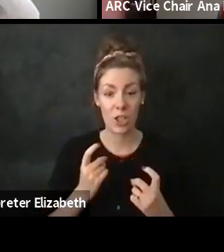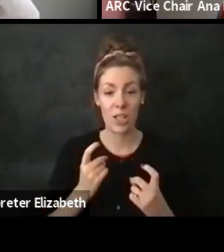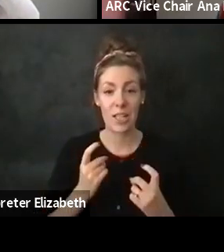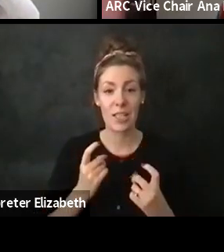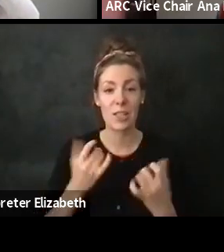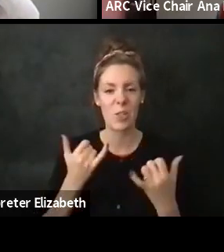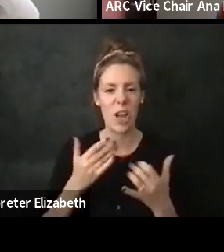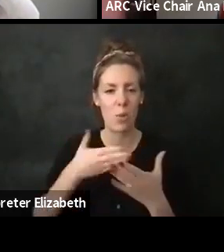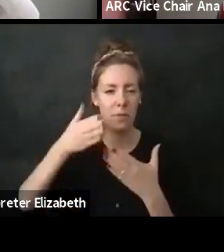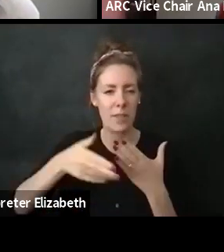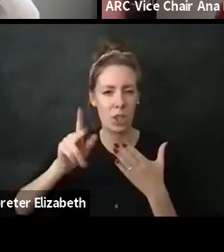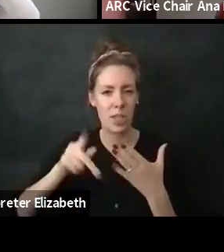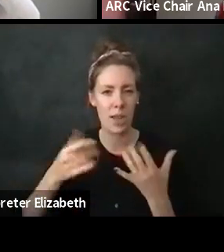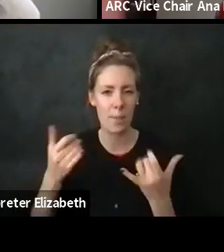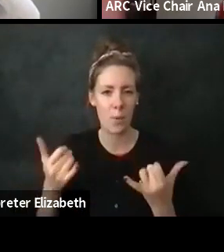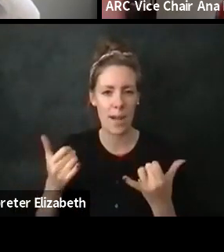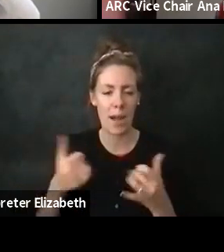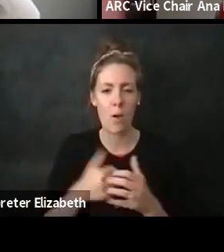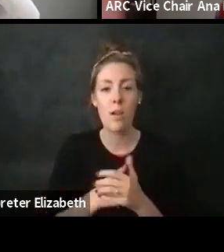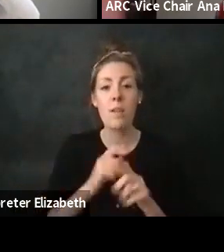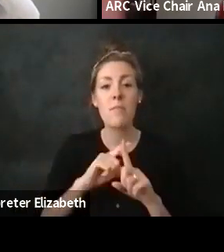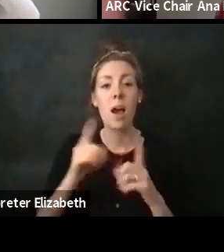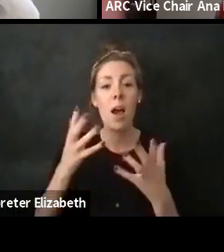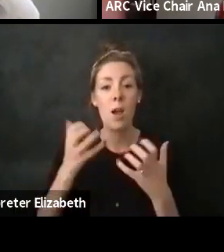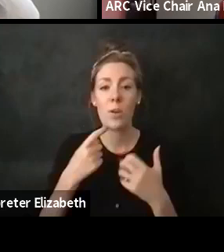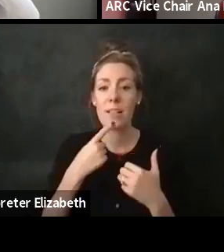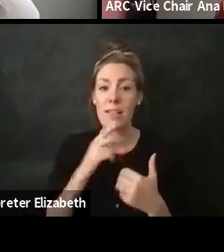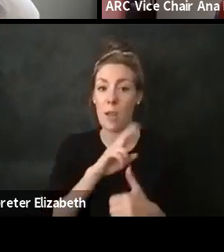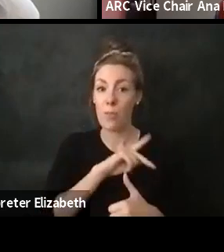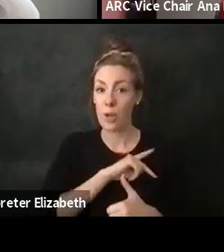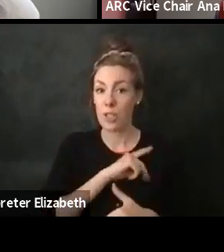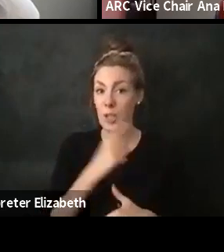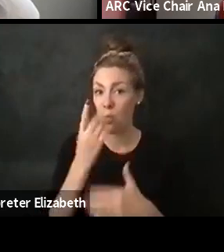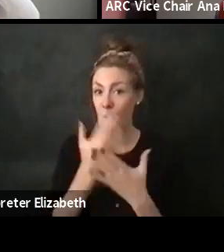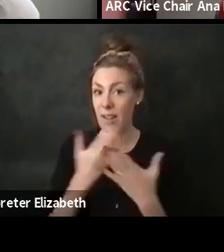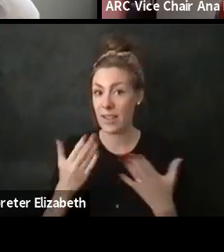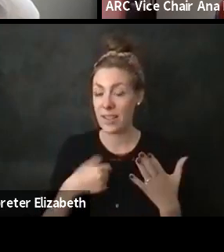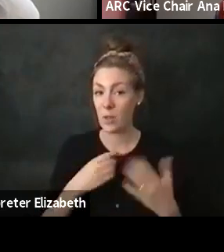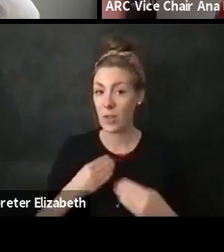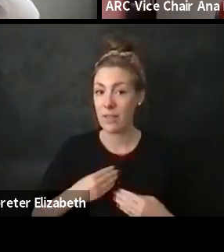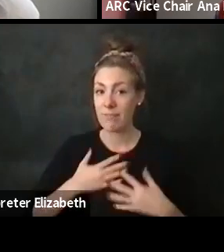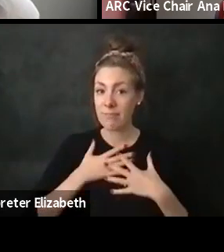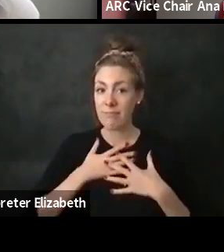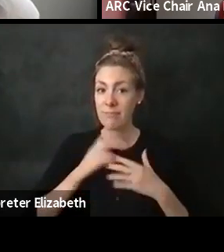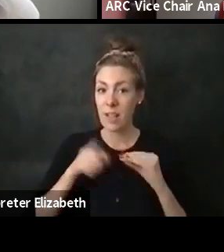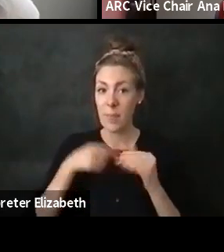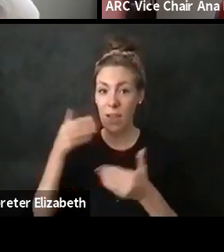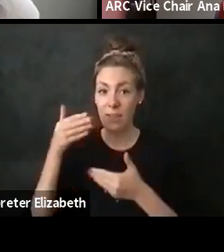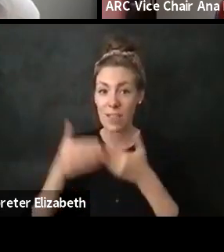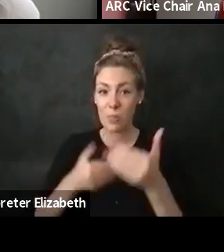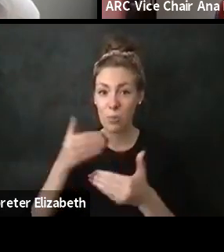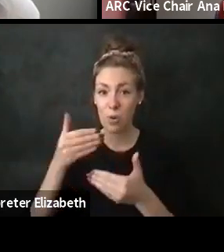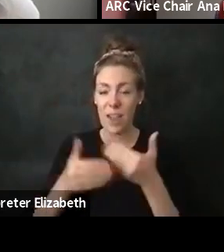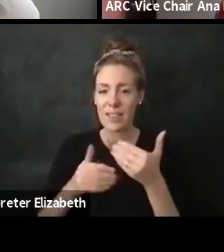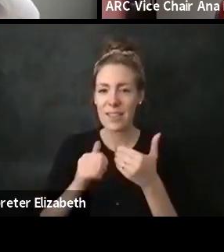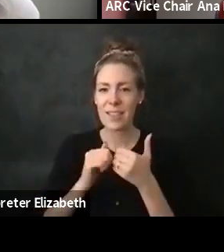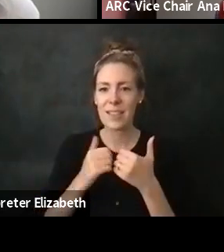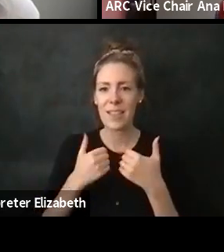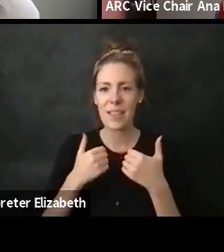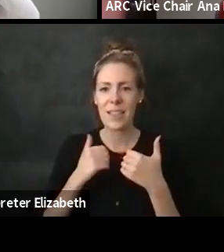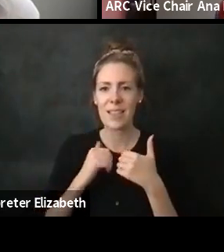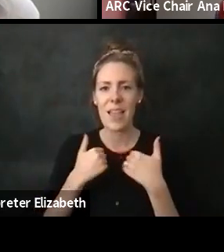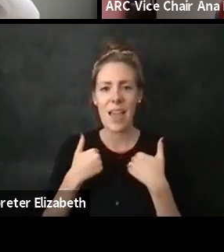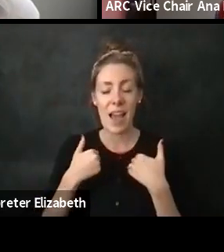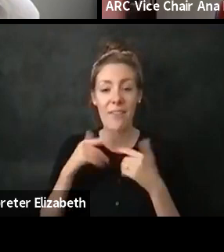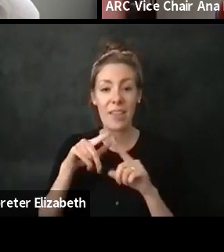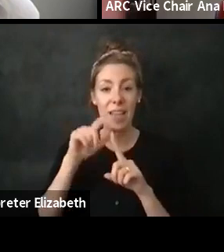be wrapping it up. I wanted to say personally that one of the things that inspires me about this process is actually how can we achieve greater